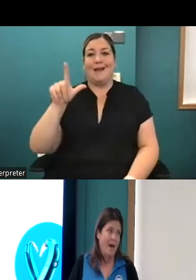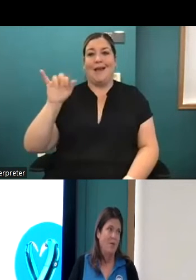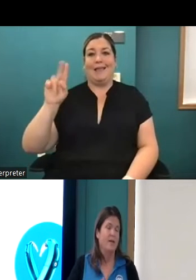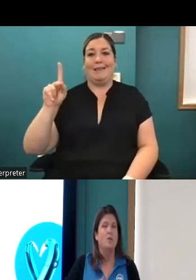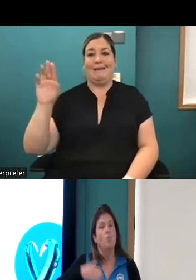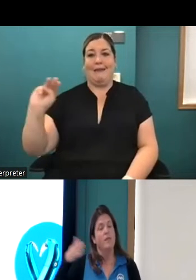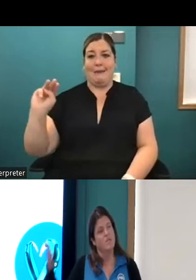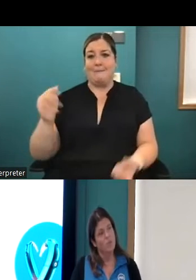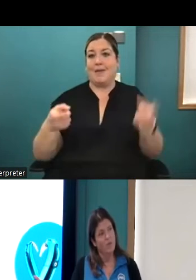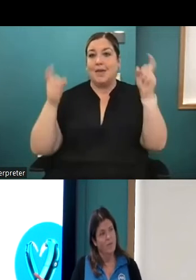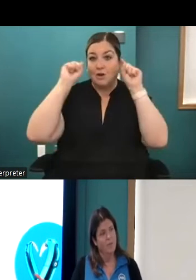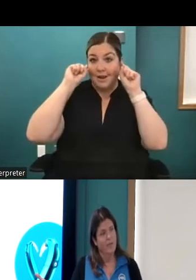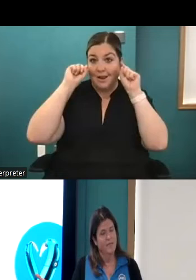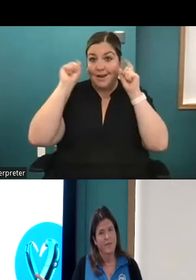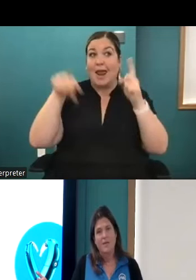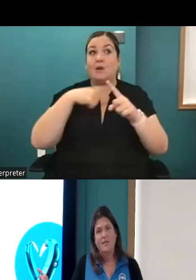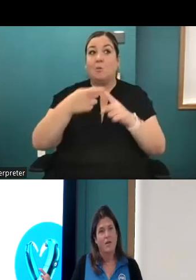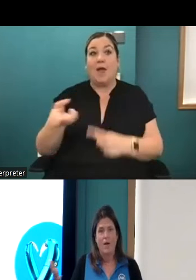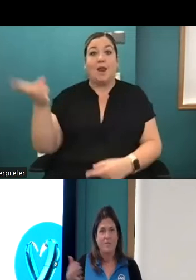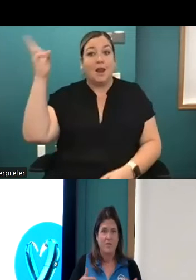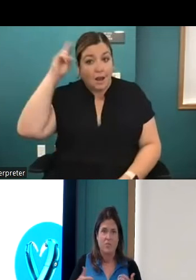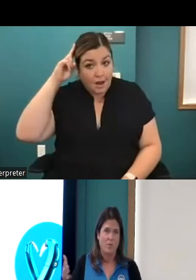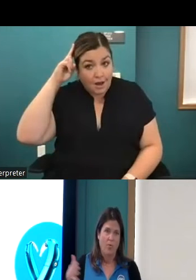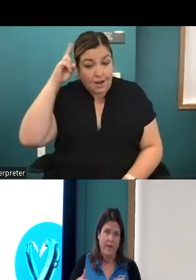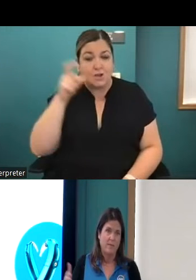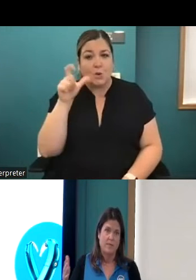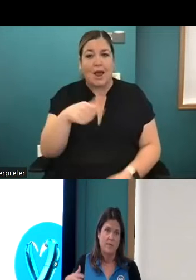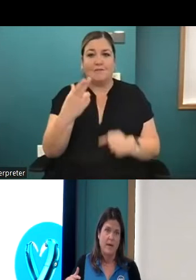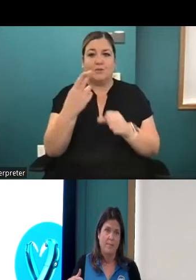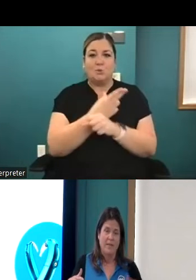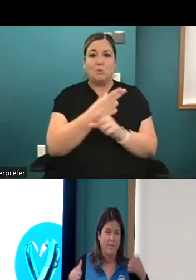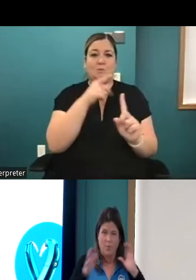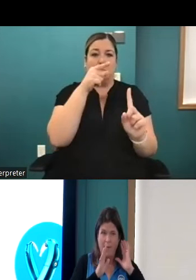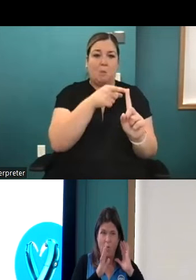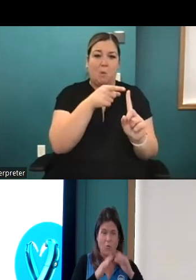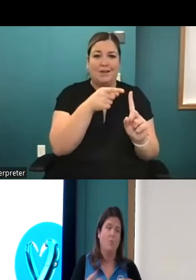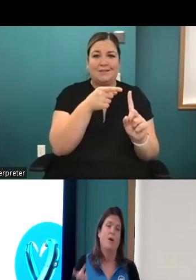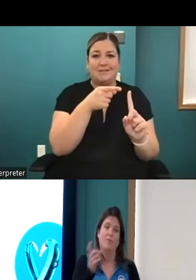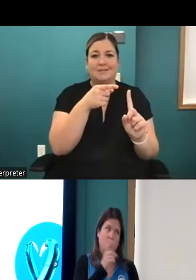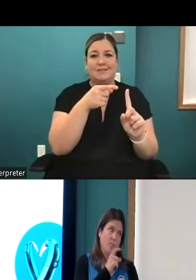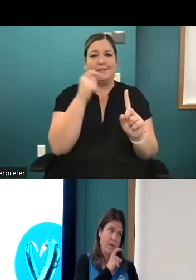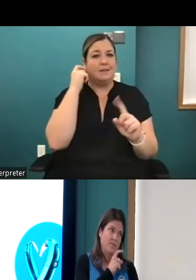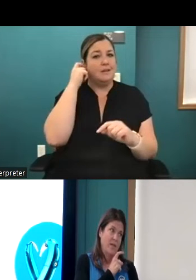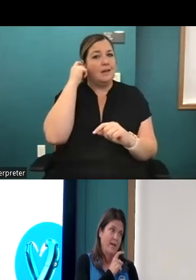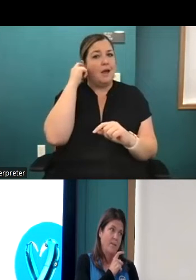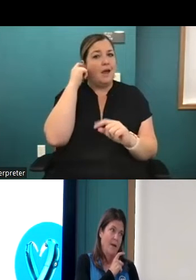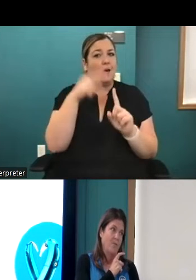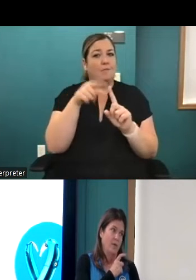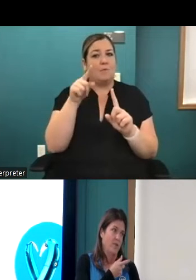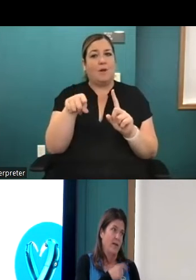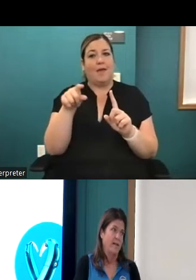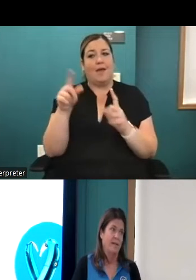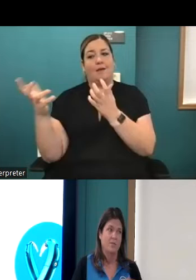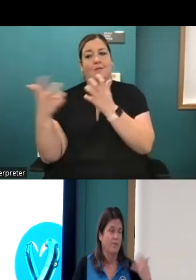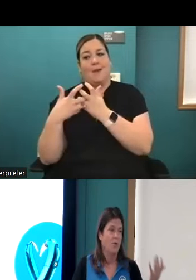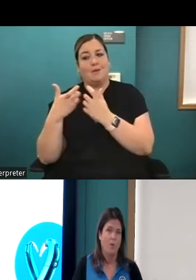And then that way, when they do get implanted, they don't have to use their points. Like if they're bimodal, they won't have to use their points for that compatible